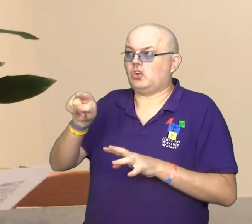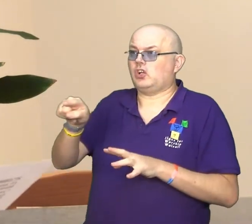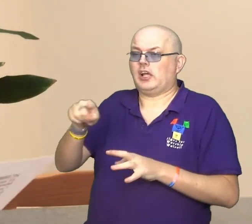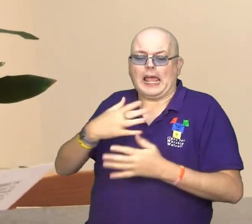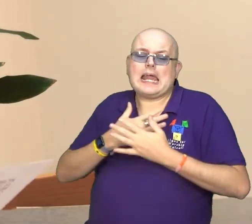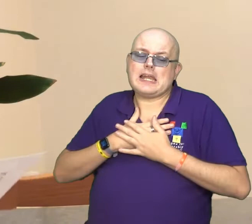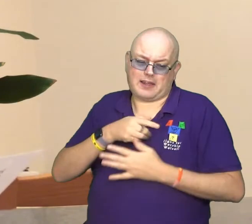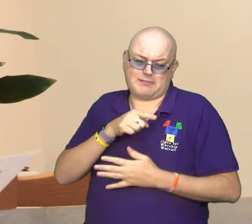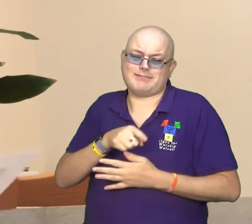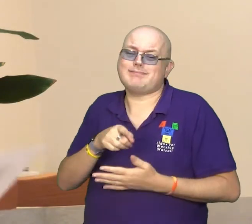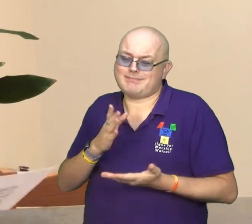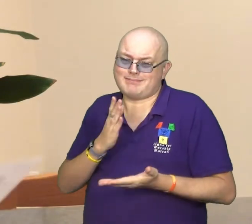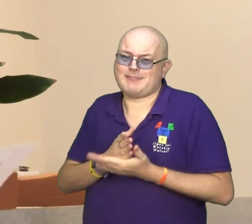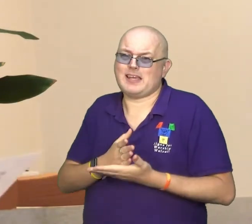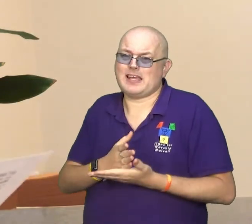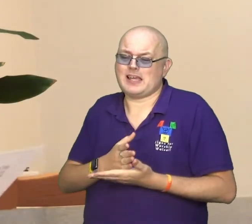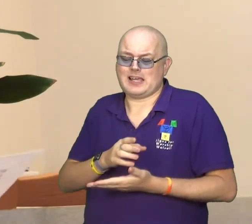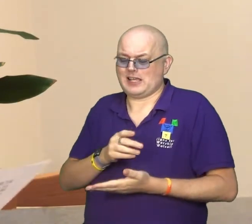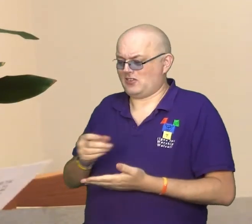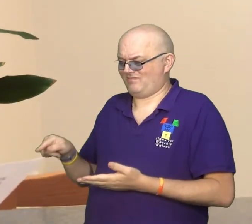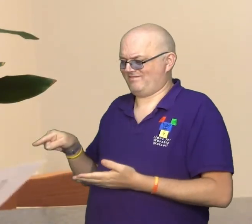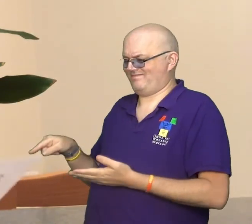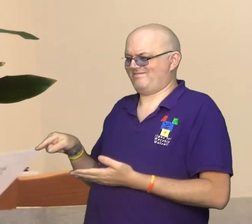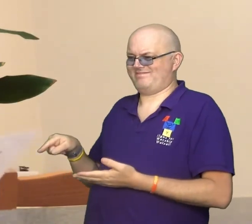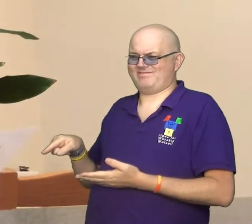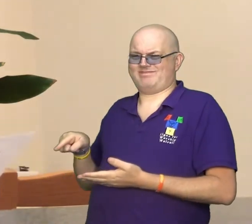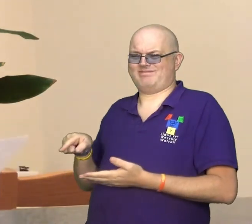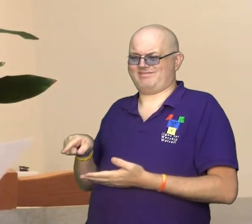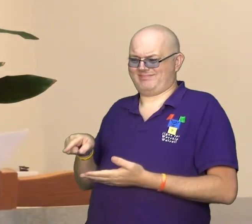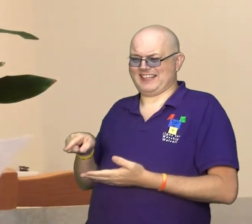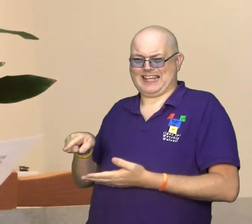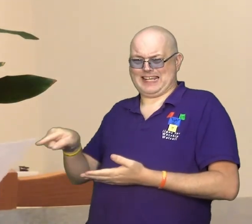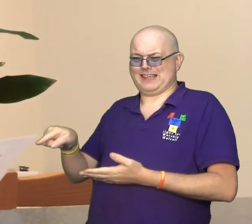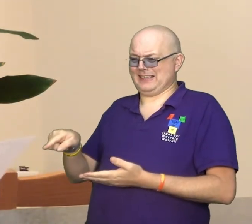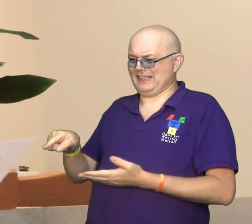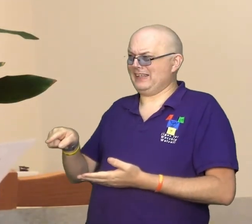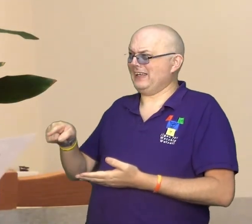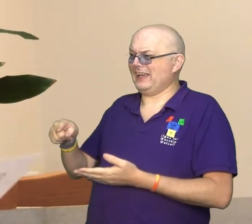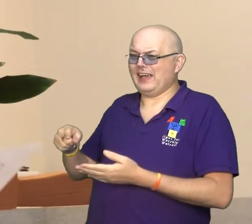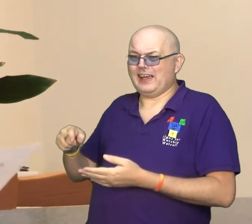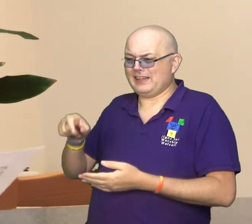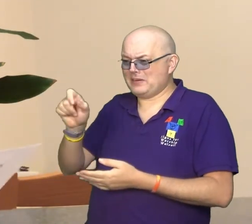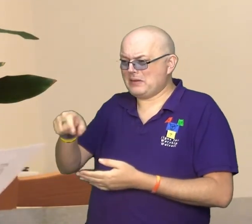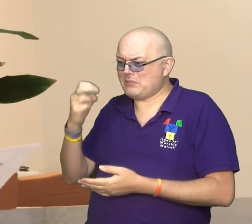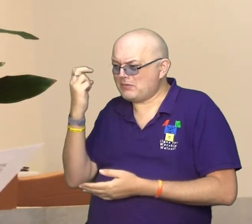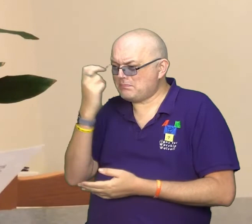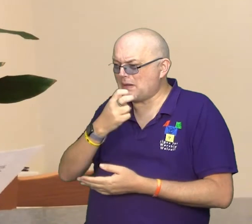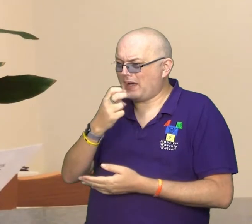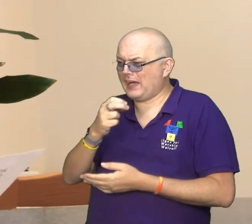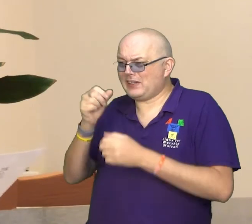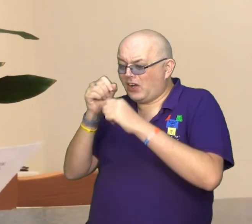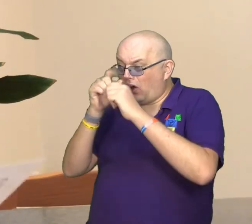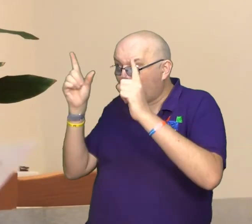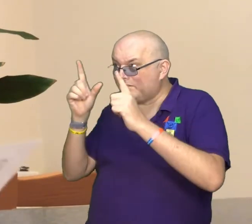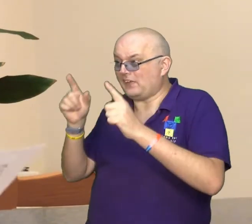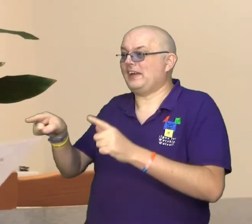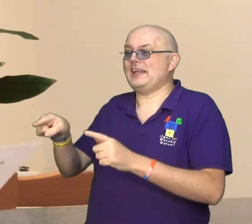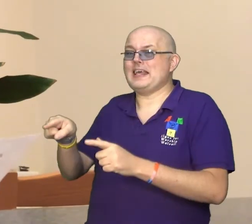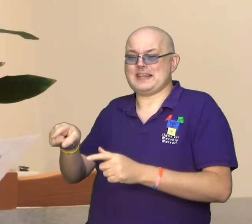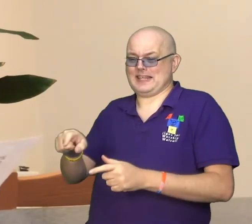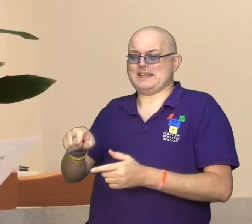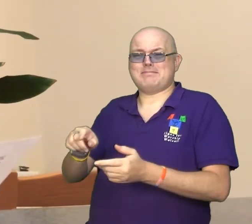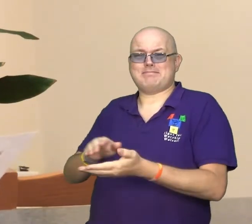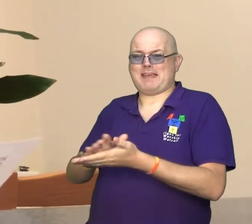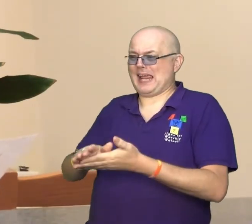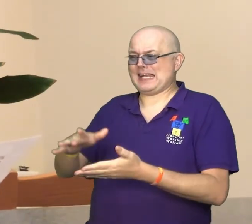"See how he loved him." But some of them said, "Could not he who opened the eyes of the blind man have kept